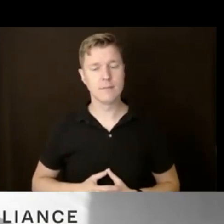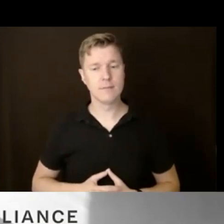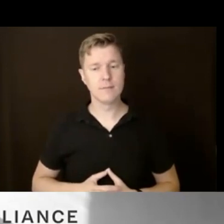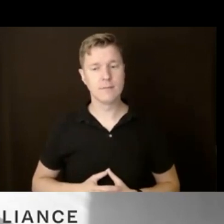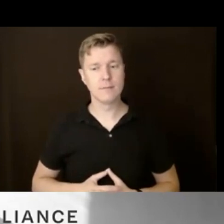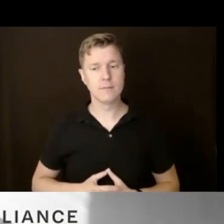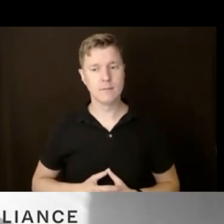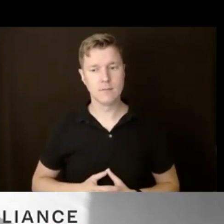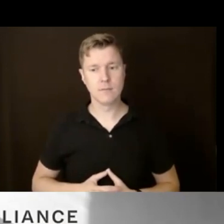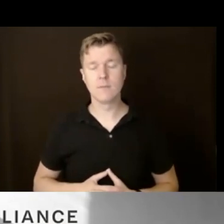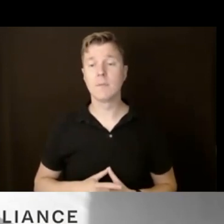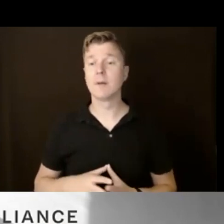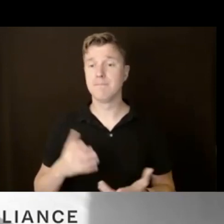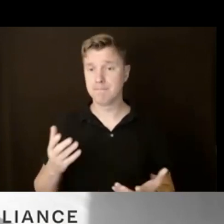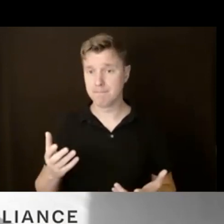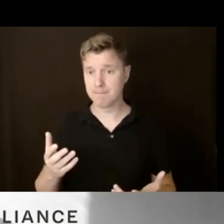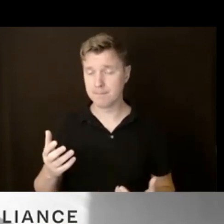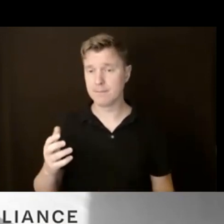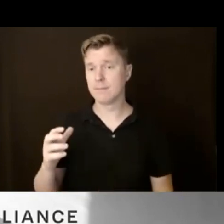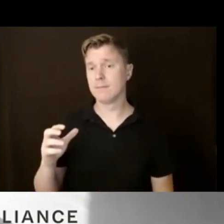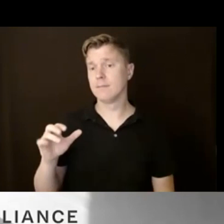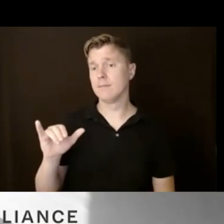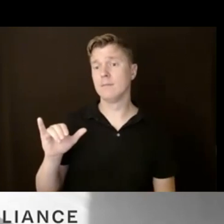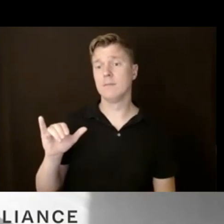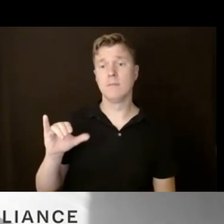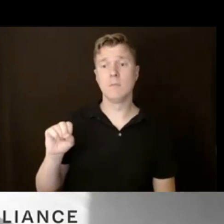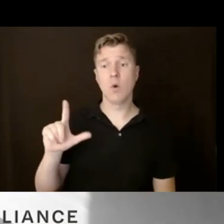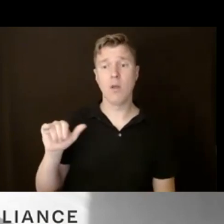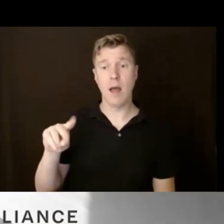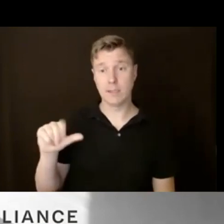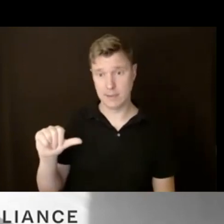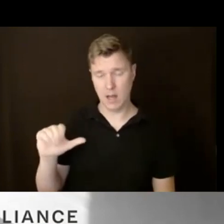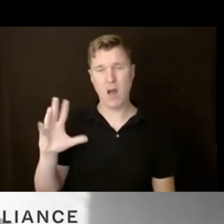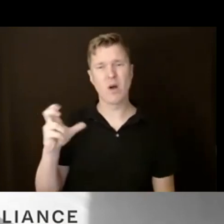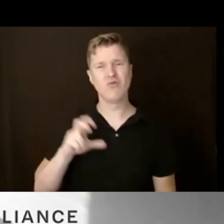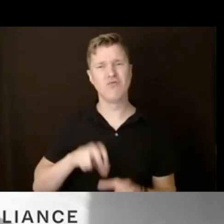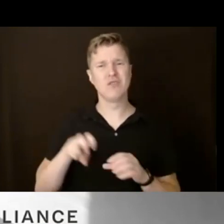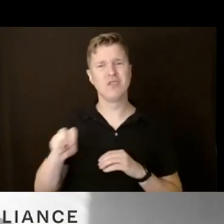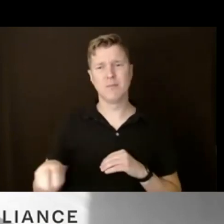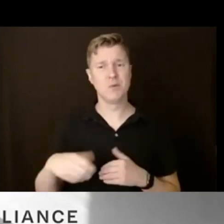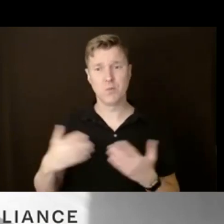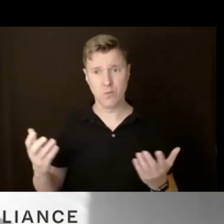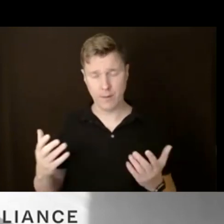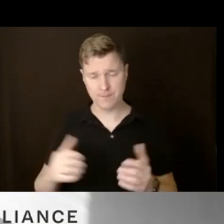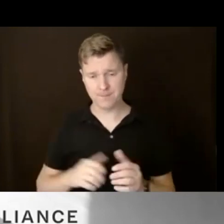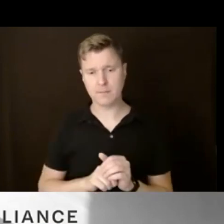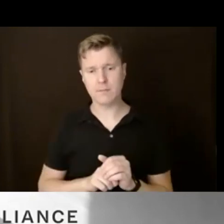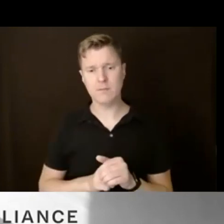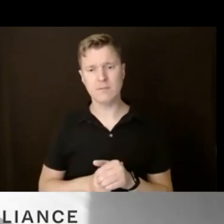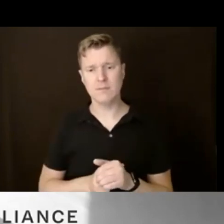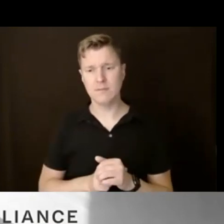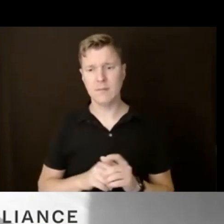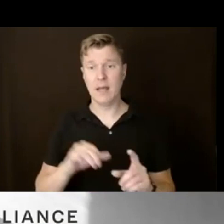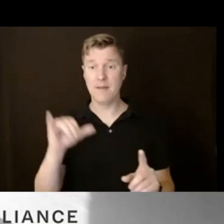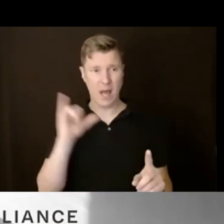So Yolanda, I mean, what I wanted to jump to was really this, just that we're seeing some of